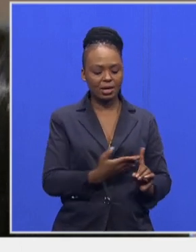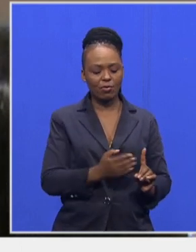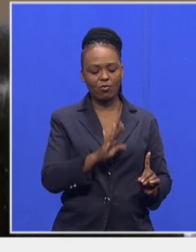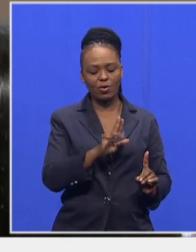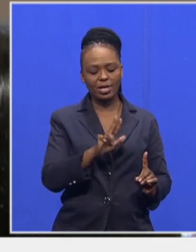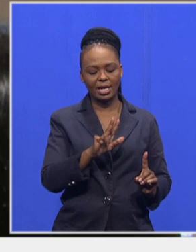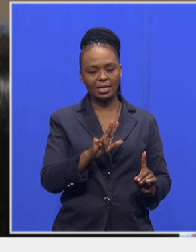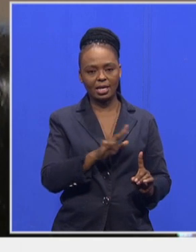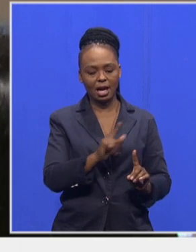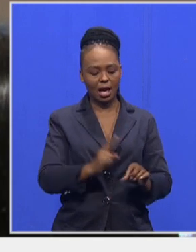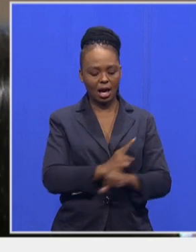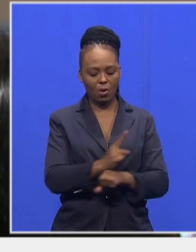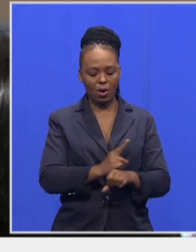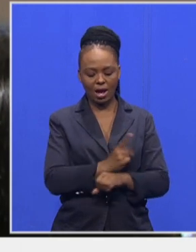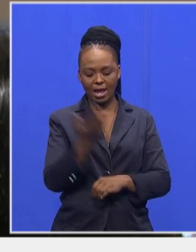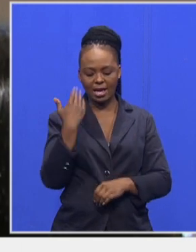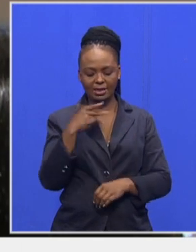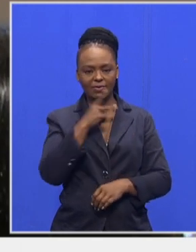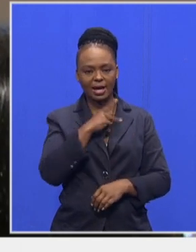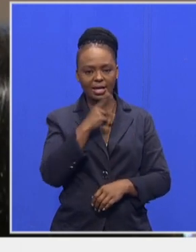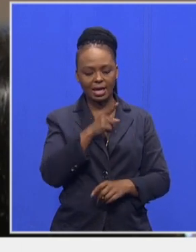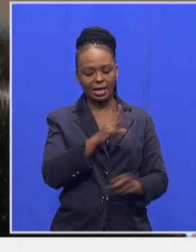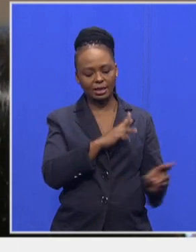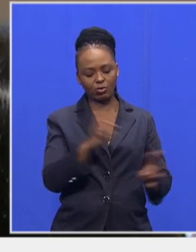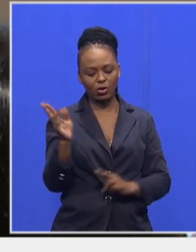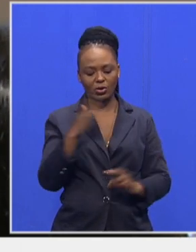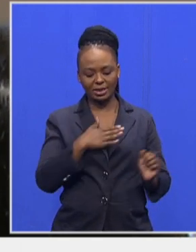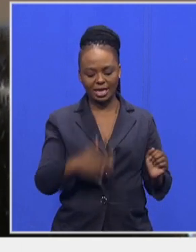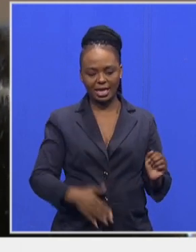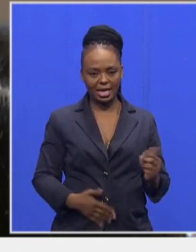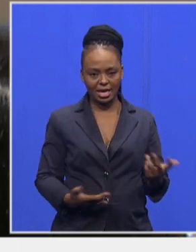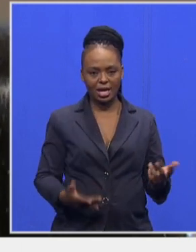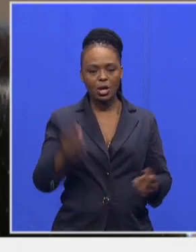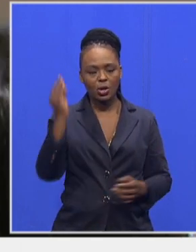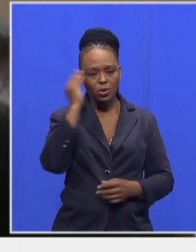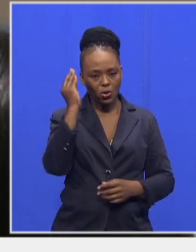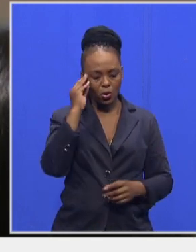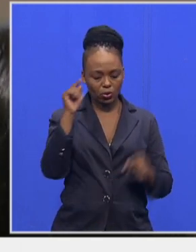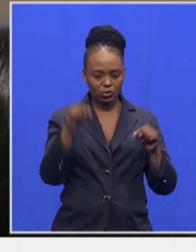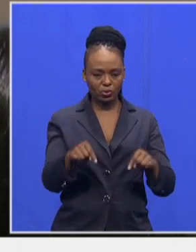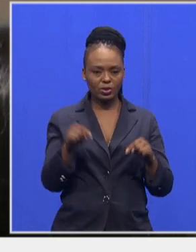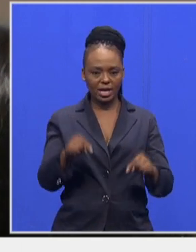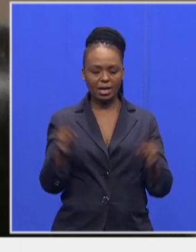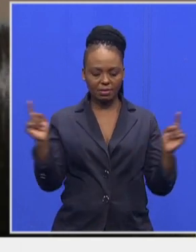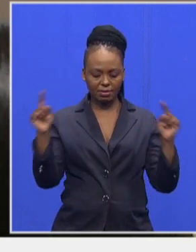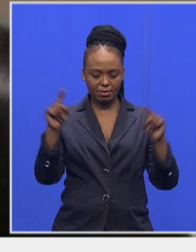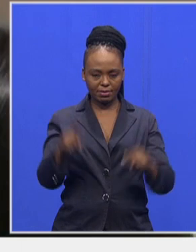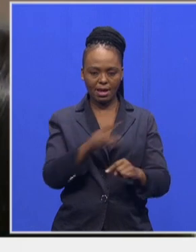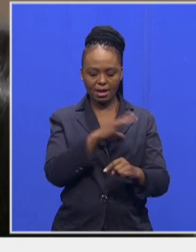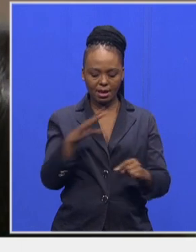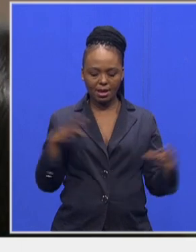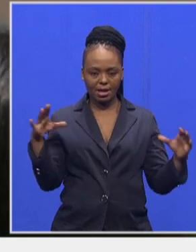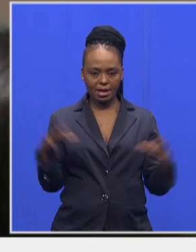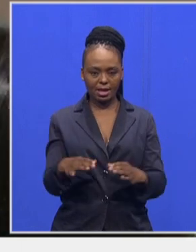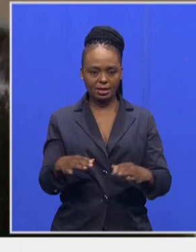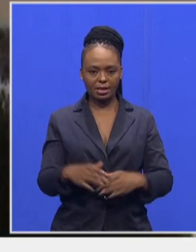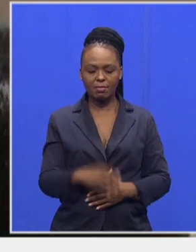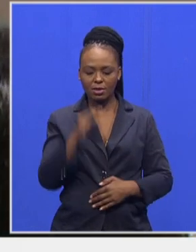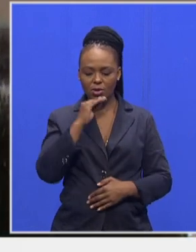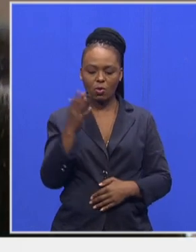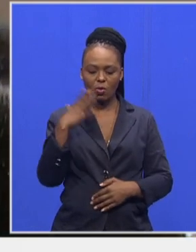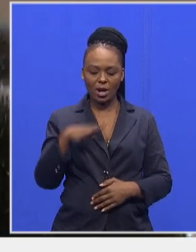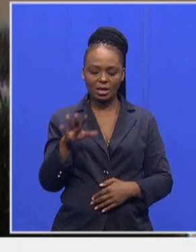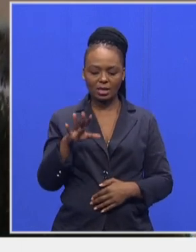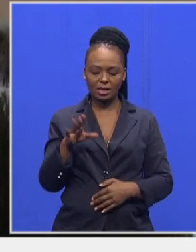Friday, deliberately, that she must respond on Sunday, meaning they knew that today you are coming to council. They wanted her not to be part of council. So